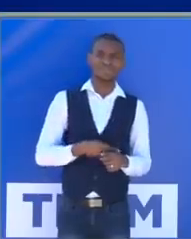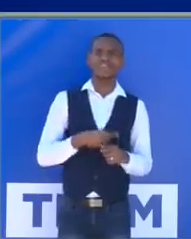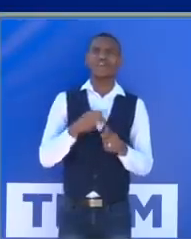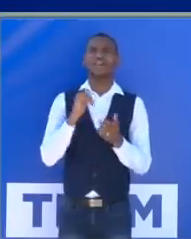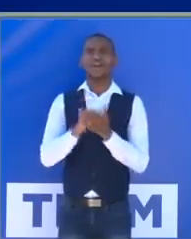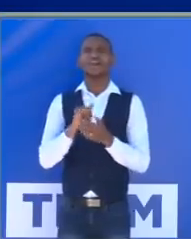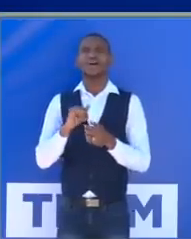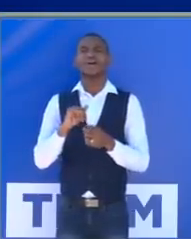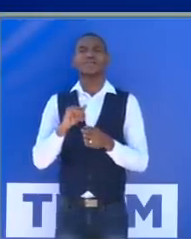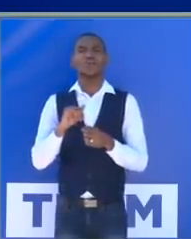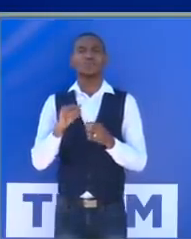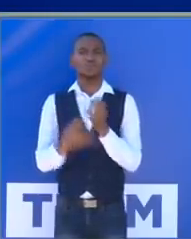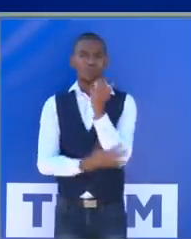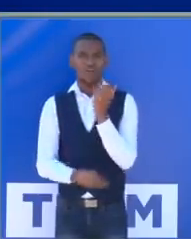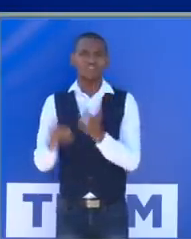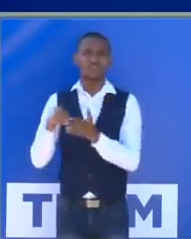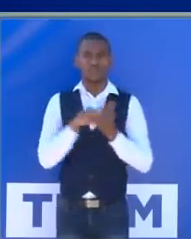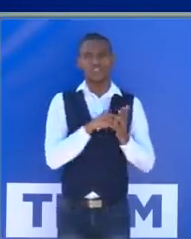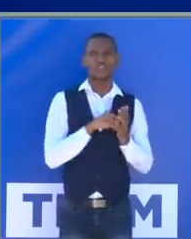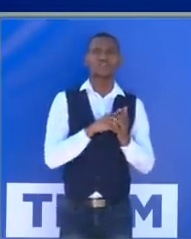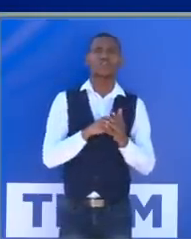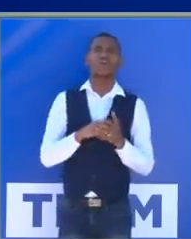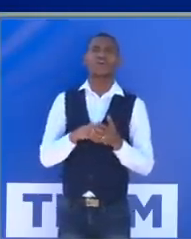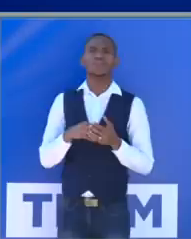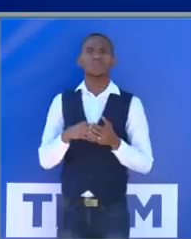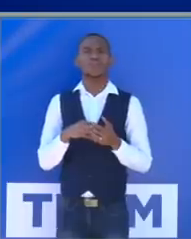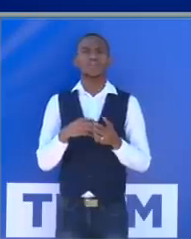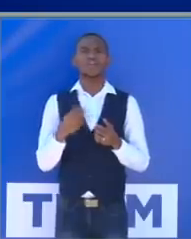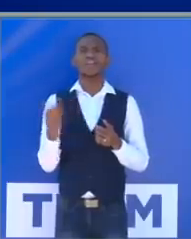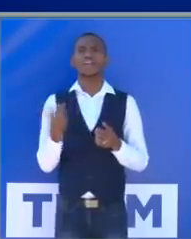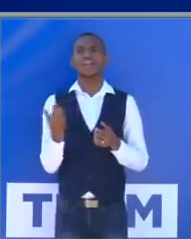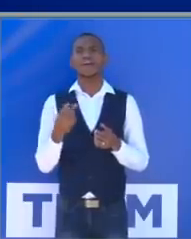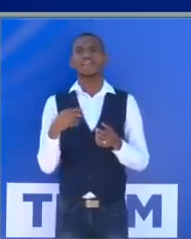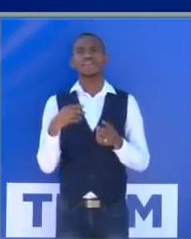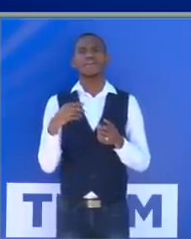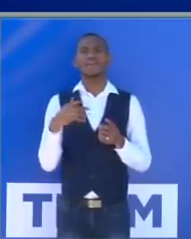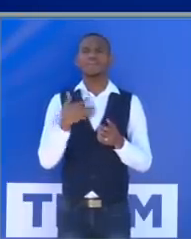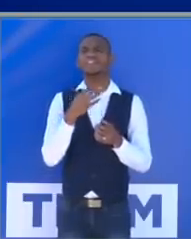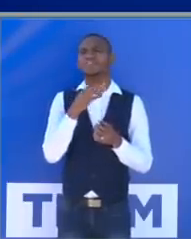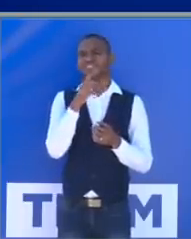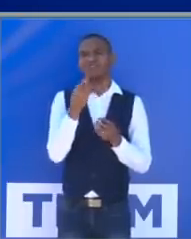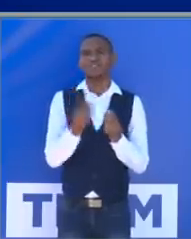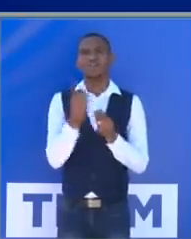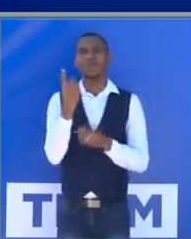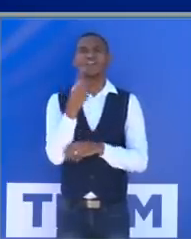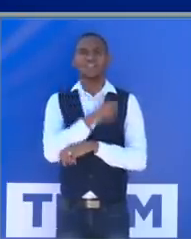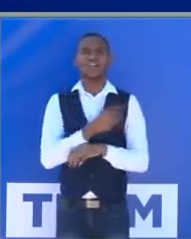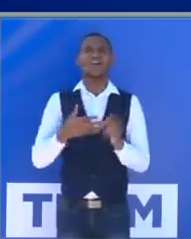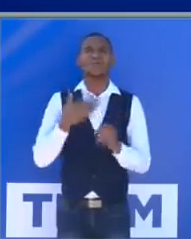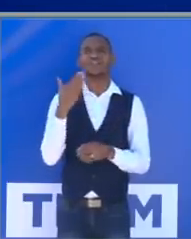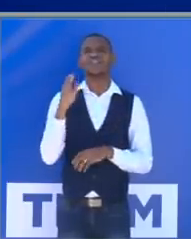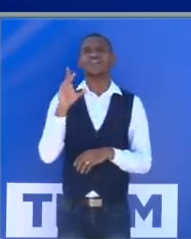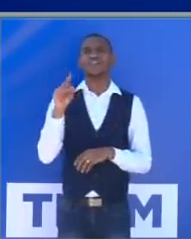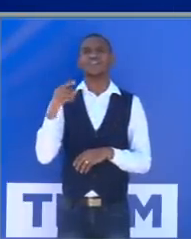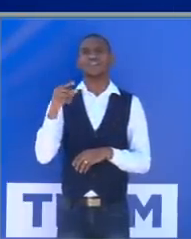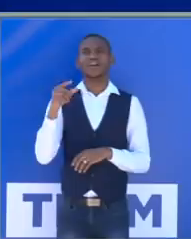brings. And I know I saw this in far too many places. Laat ek vir jou iets laat vertel. Eendag was ek in Douglas in